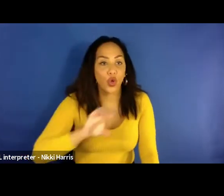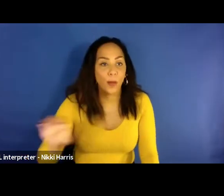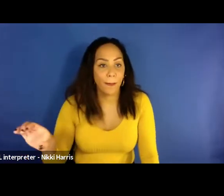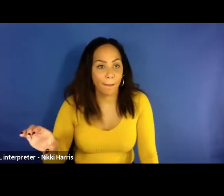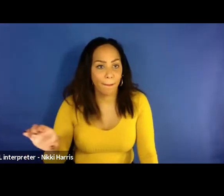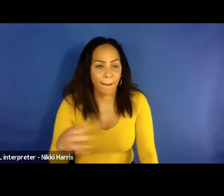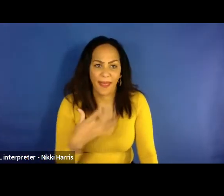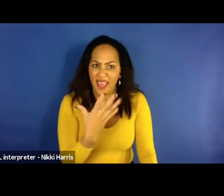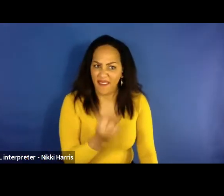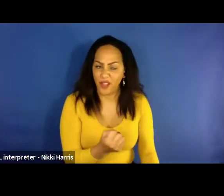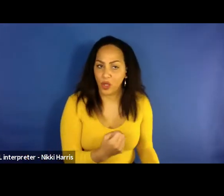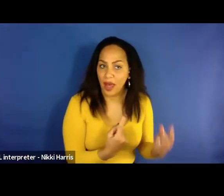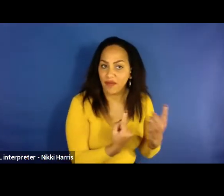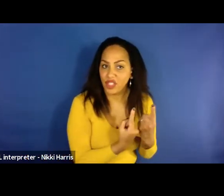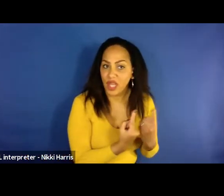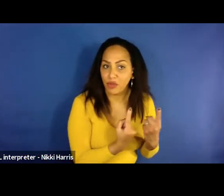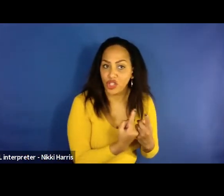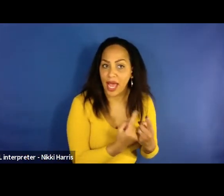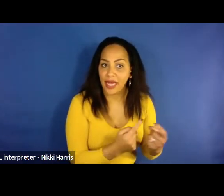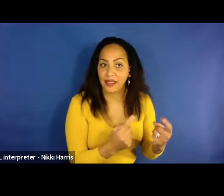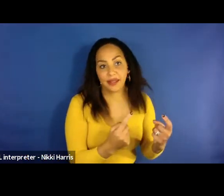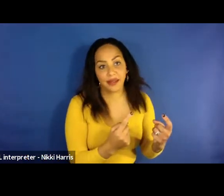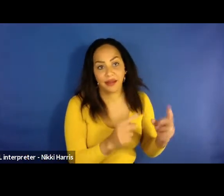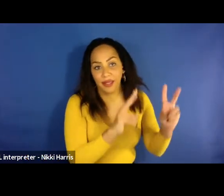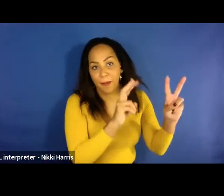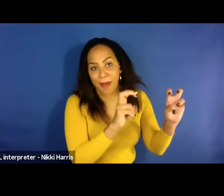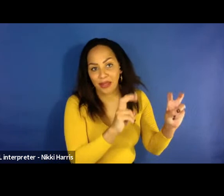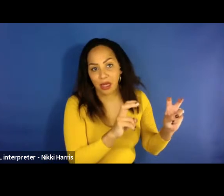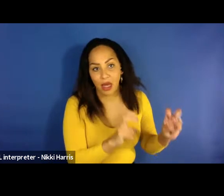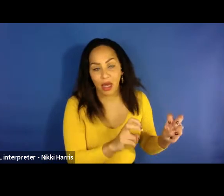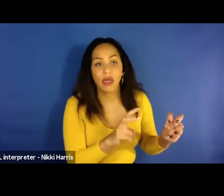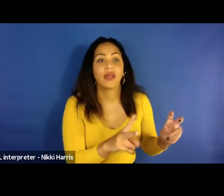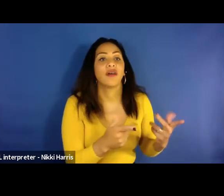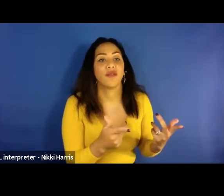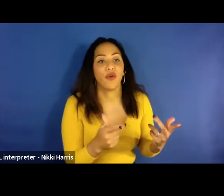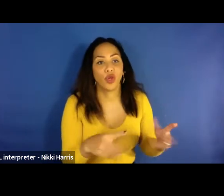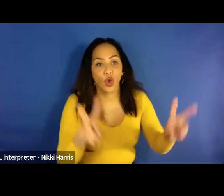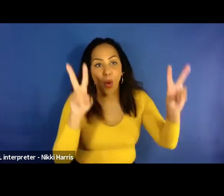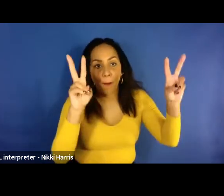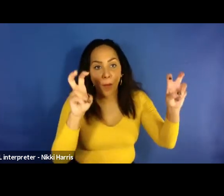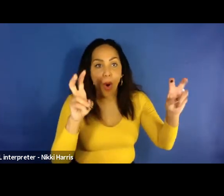matter for your podcast, if you have someone who is an expert in that subject, just say,